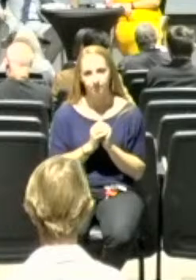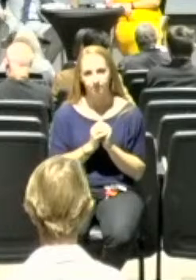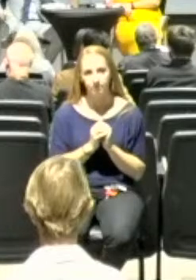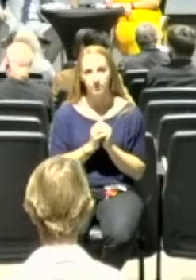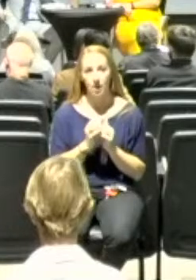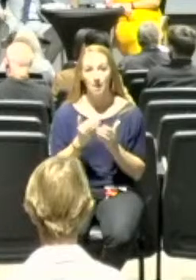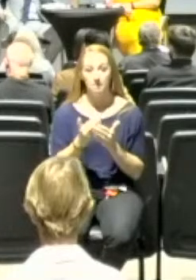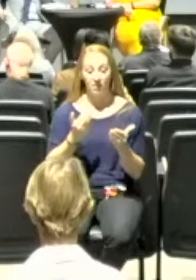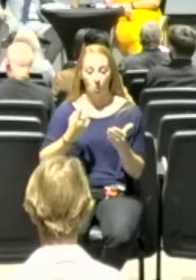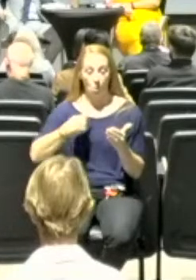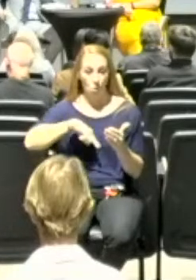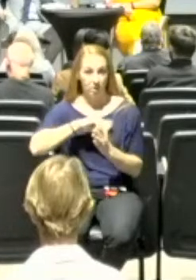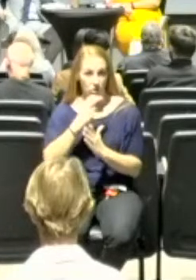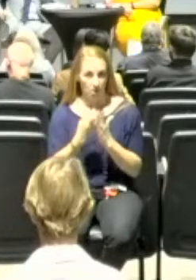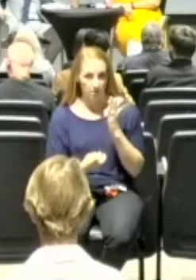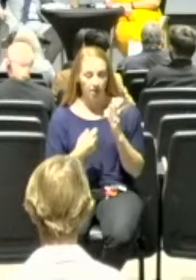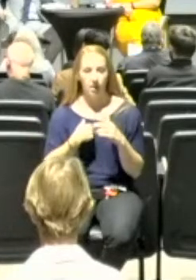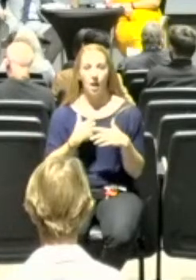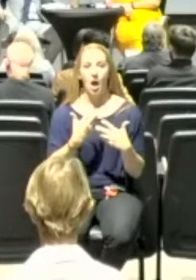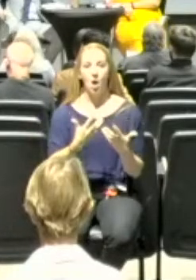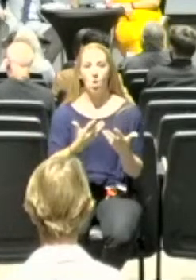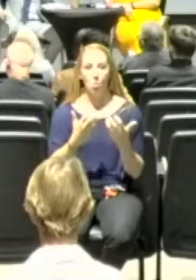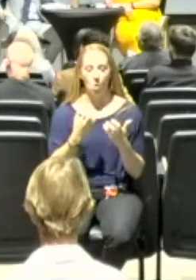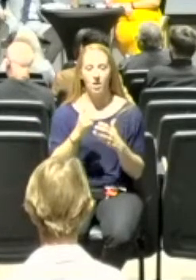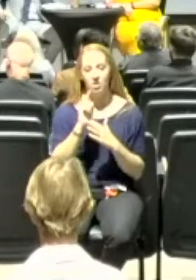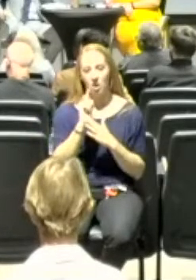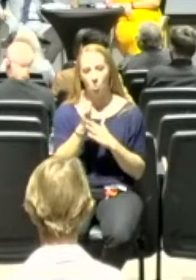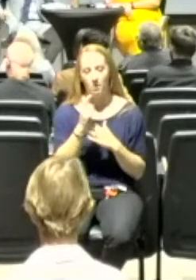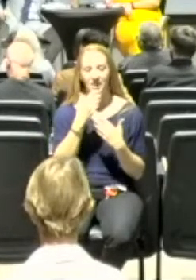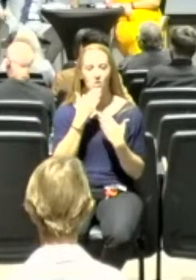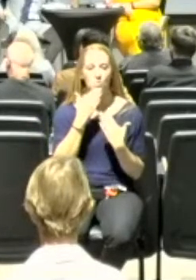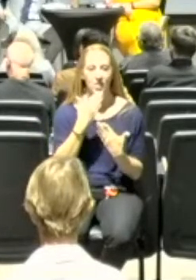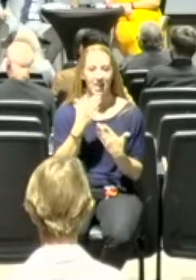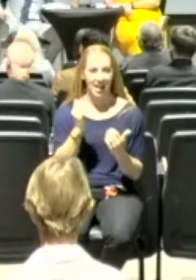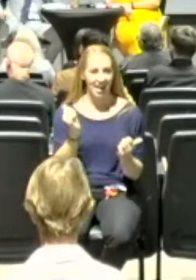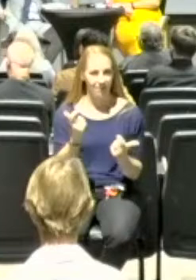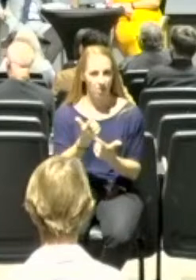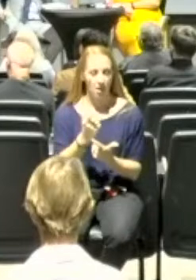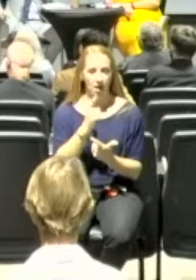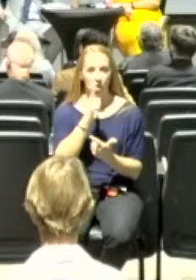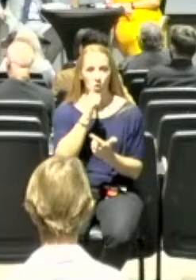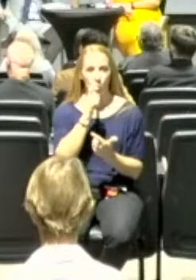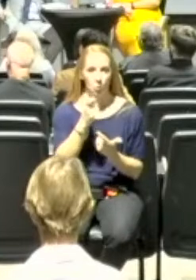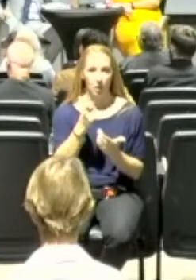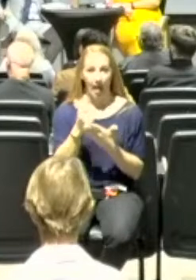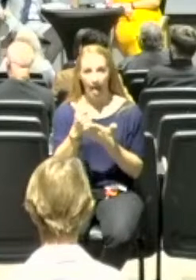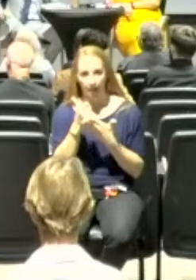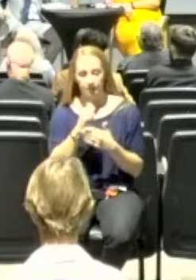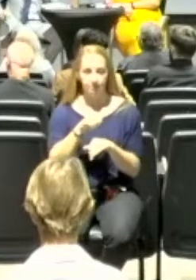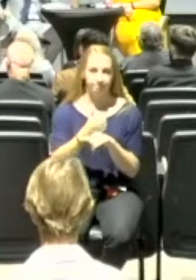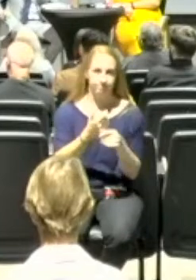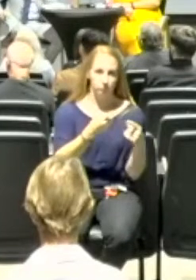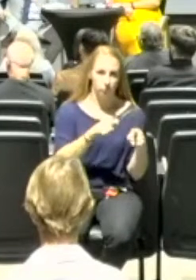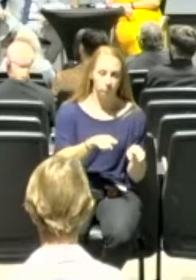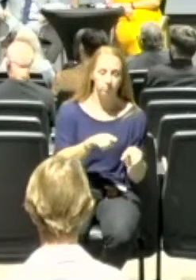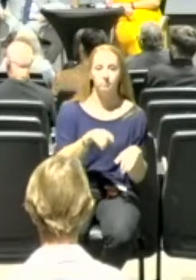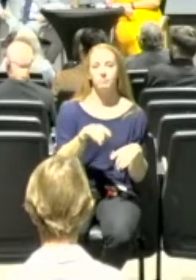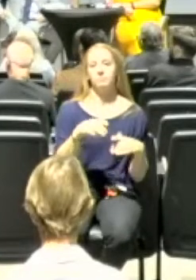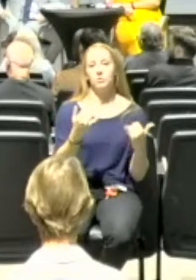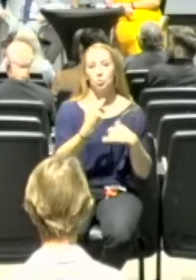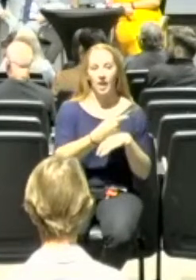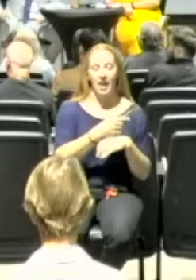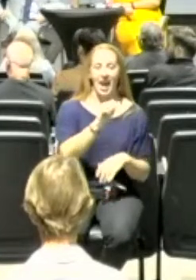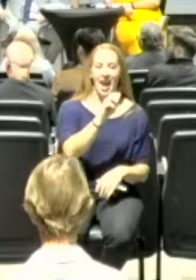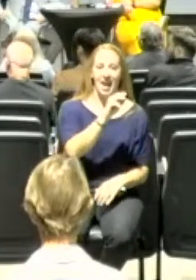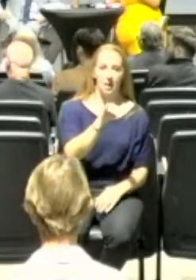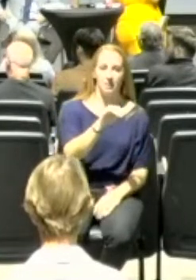Before we jump in, I do want to take a quick minute to thank everyone that made today happen. We have Amy Evaluna, our